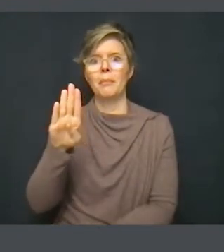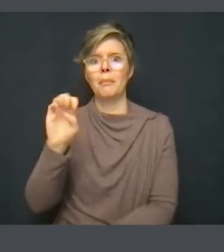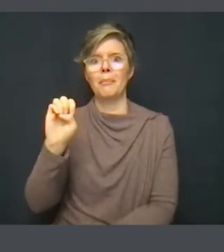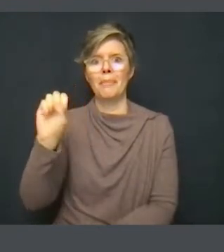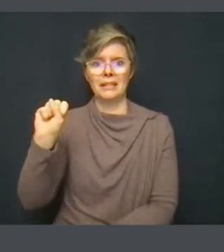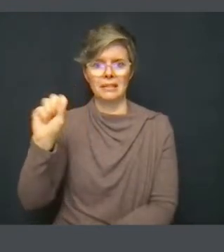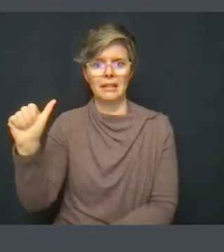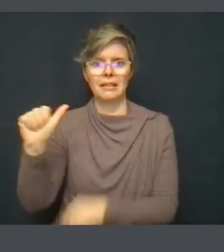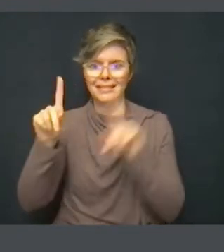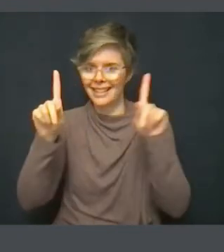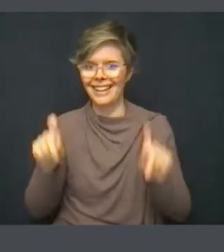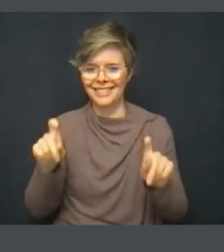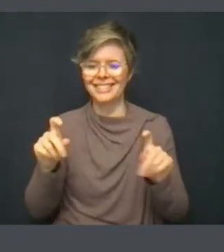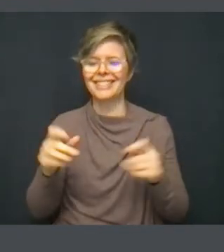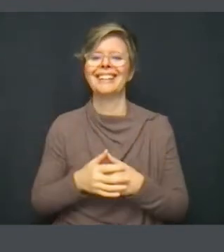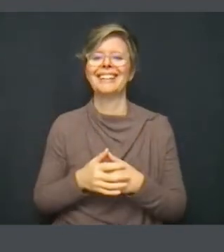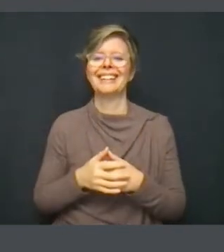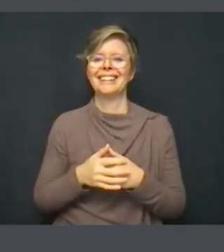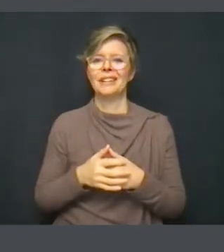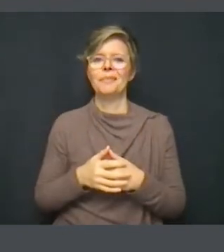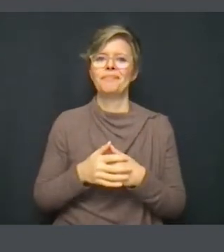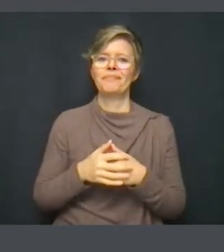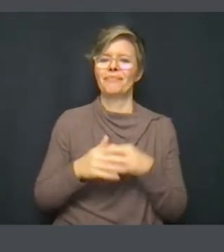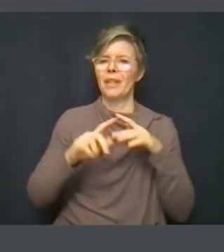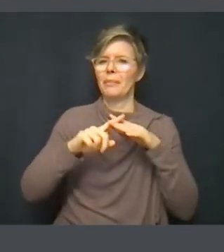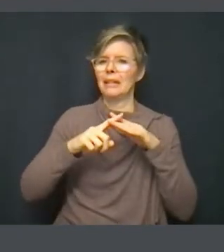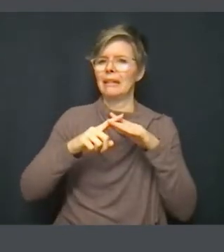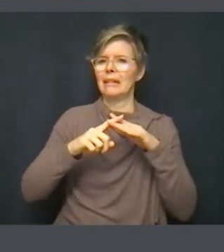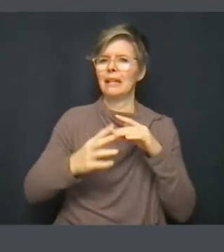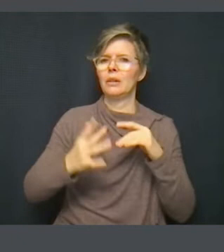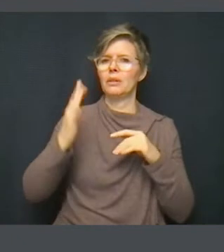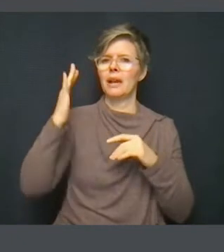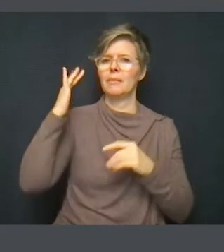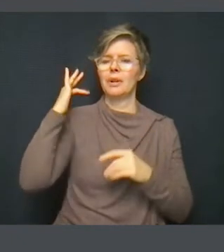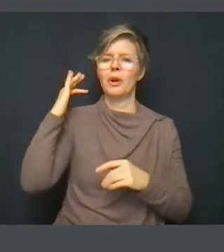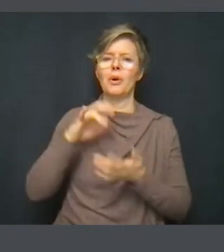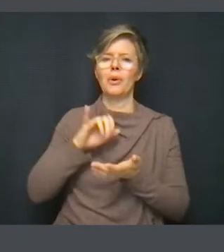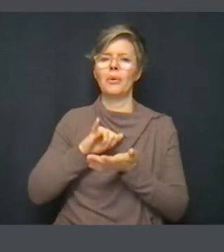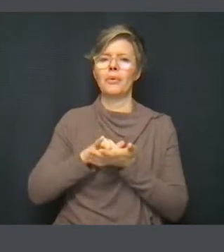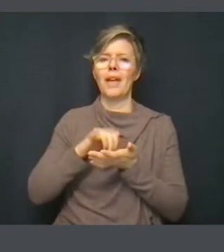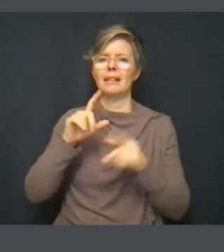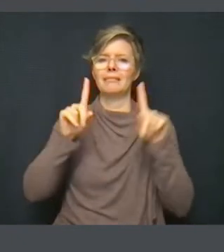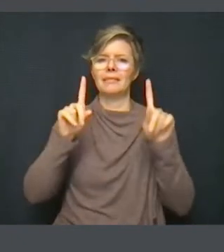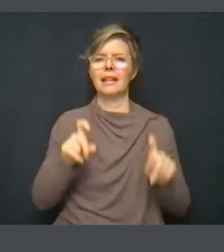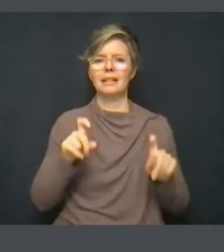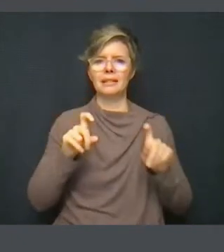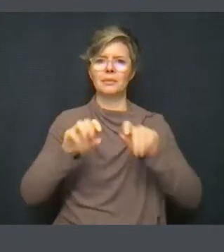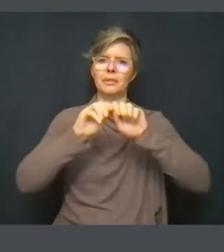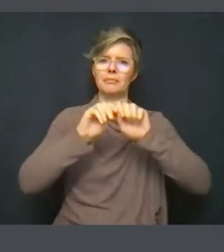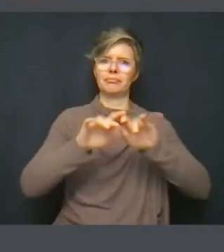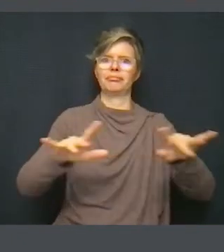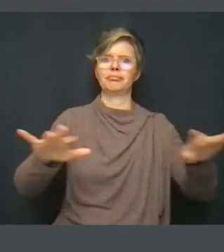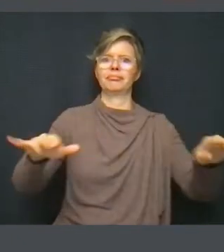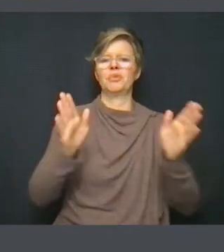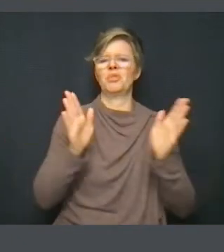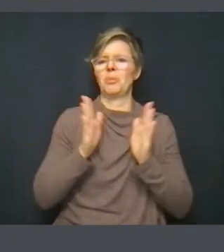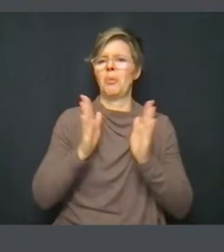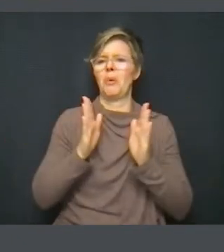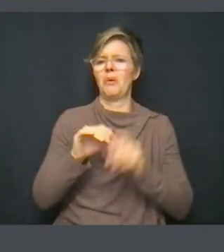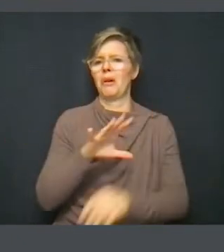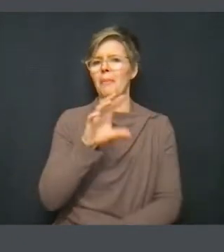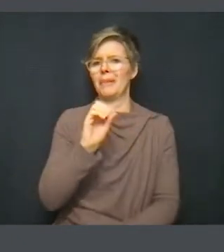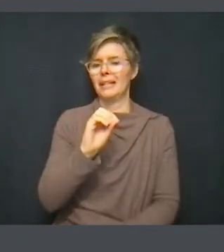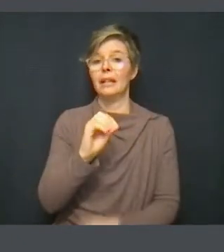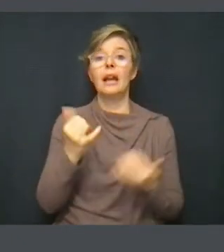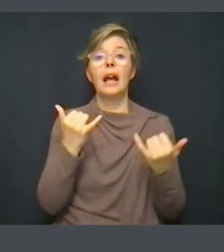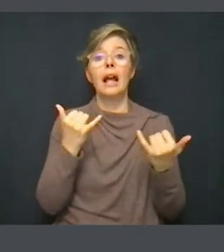because initially this test was marketed by a very small company. And now it has been, now it's going